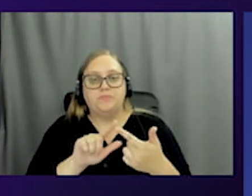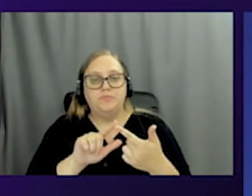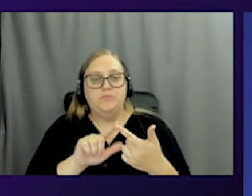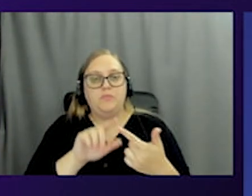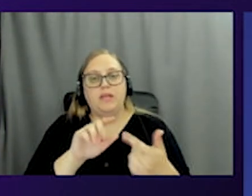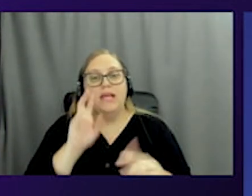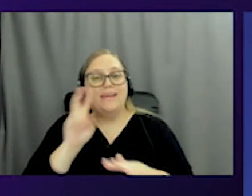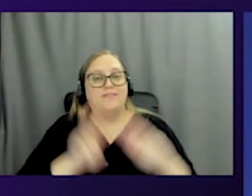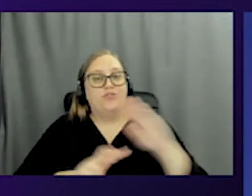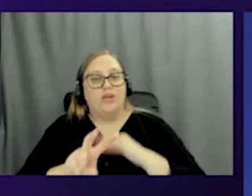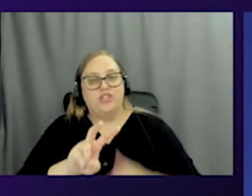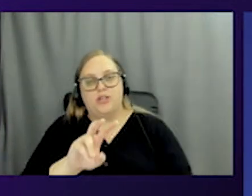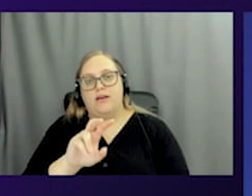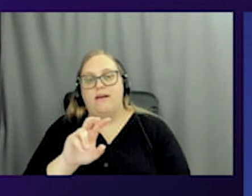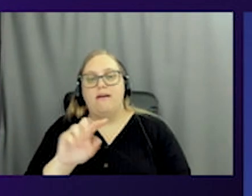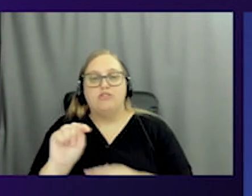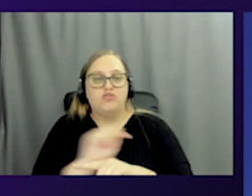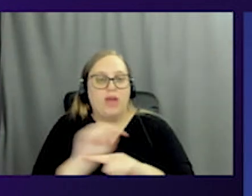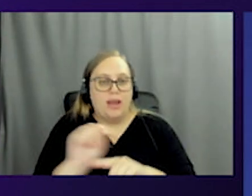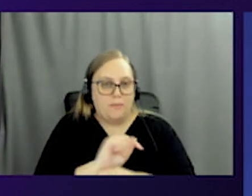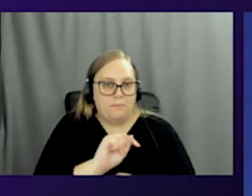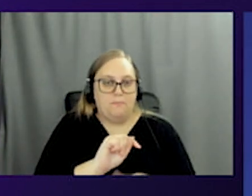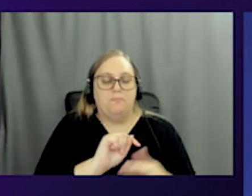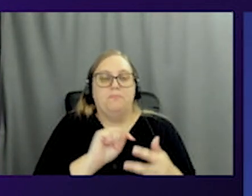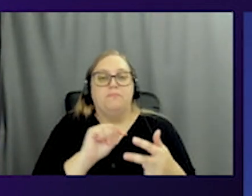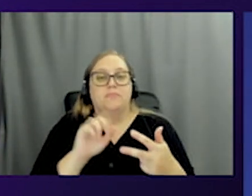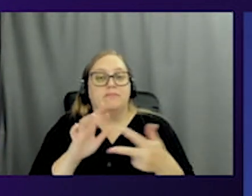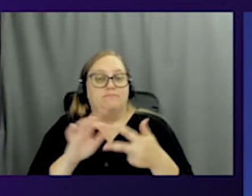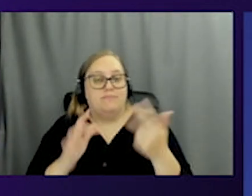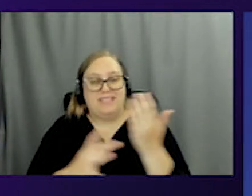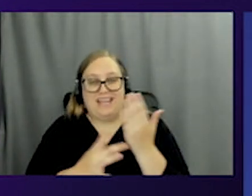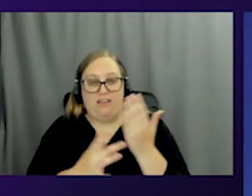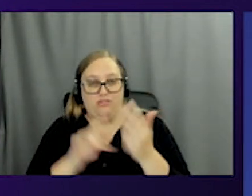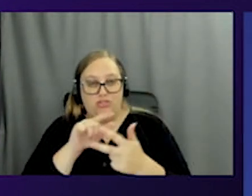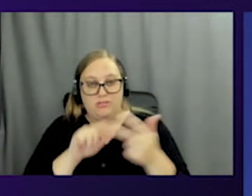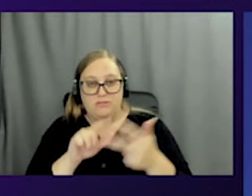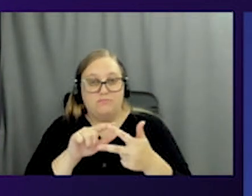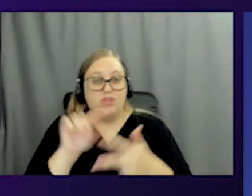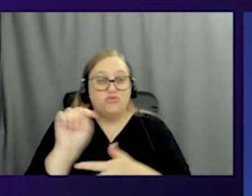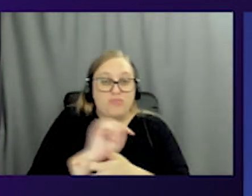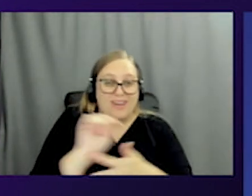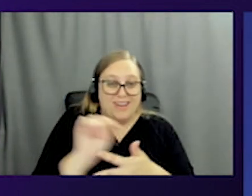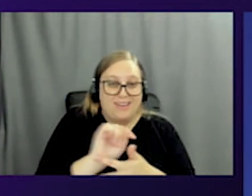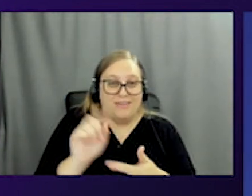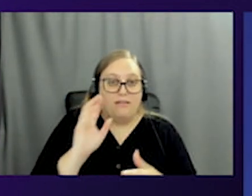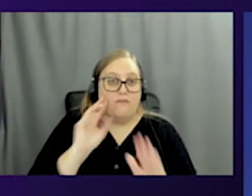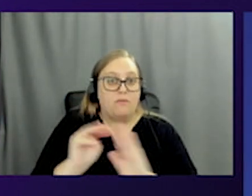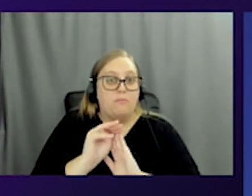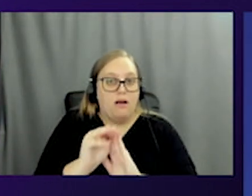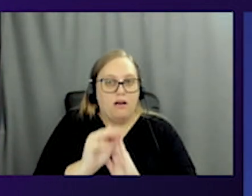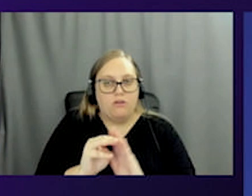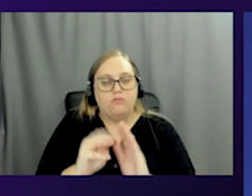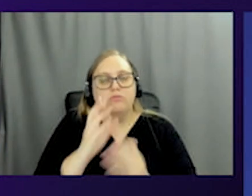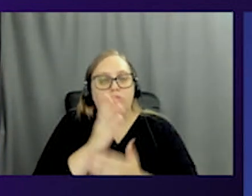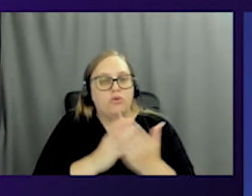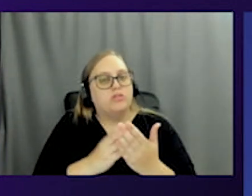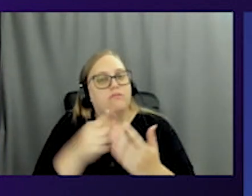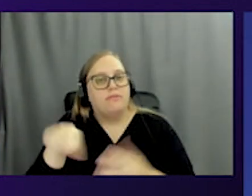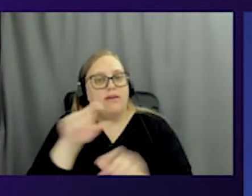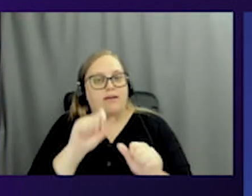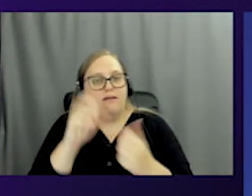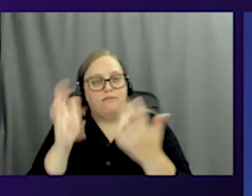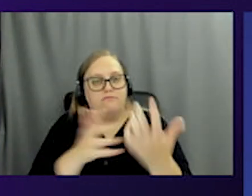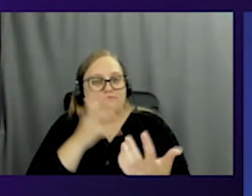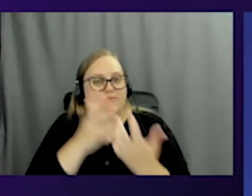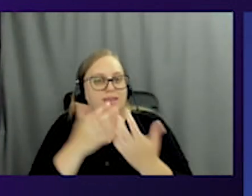inferentia and trainium technologies for the training of the model portion of the workflow. They can fit the best